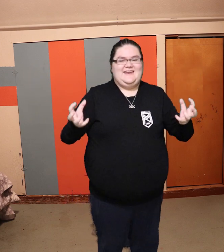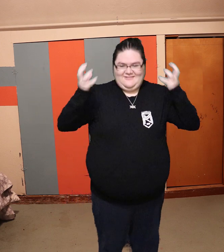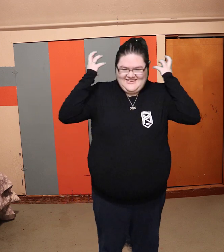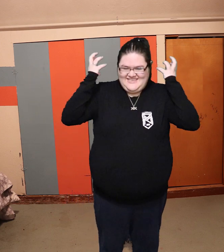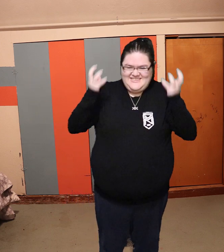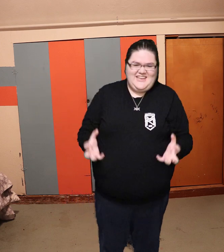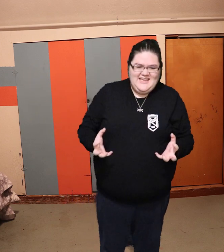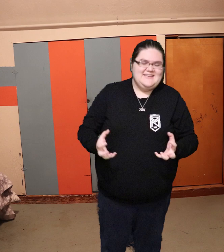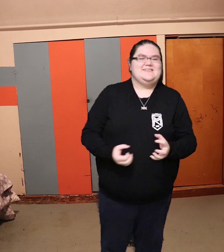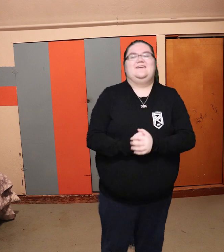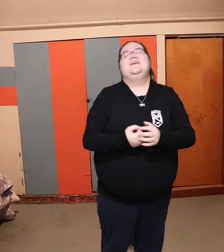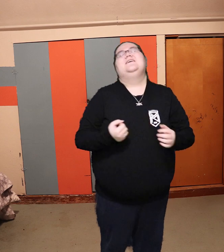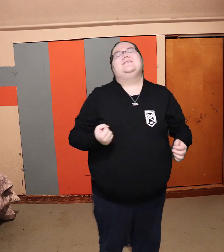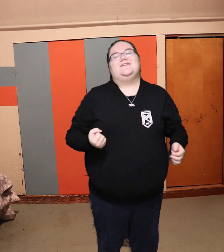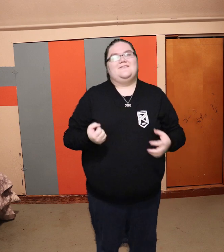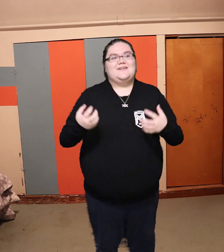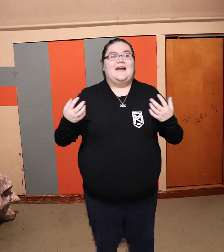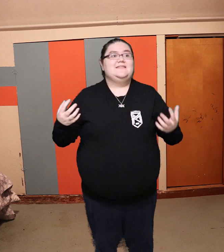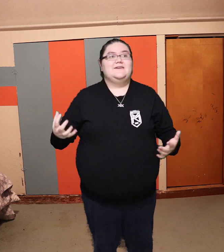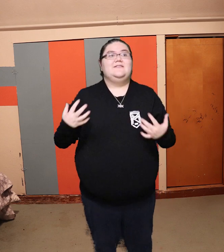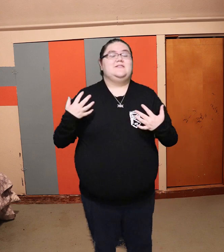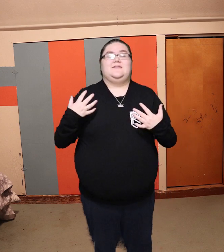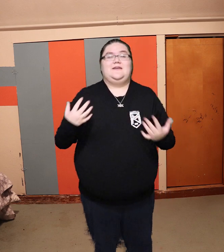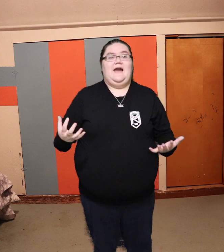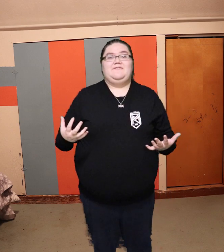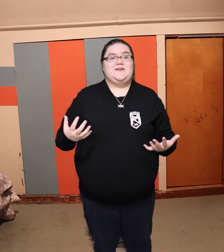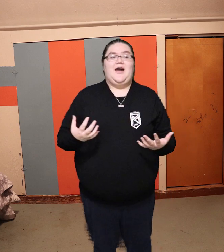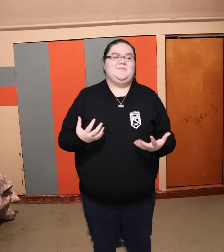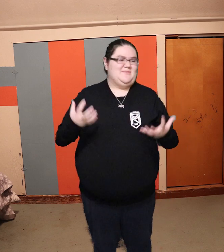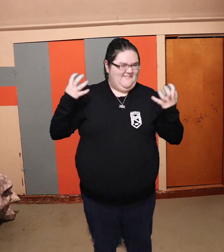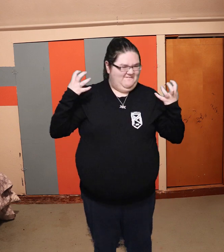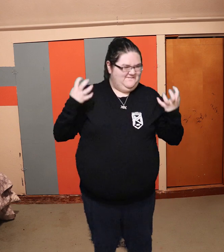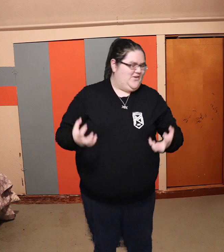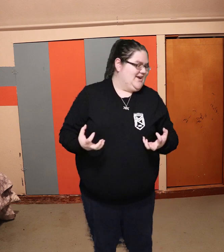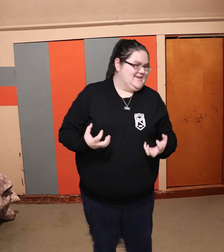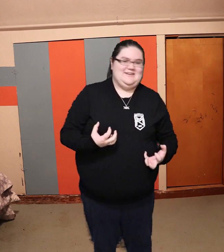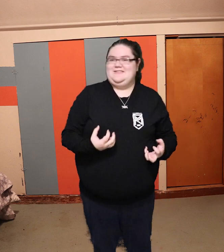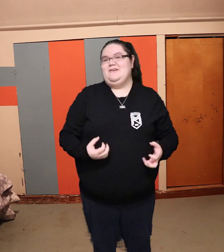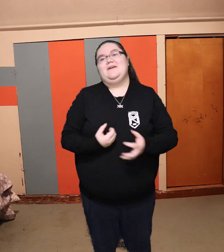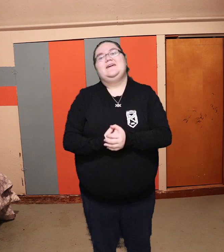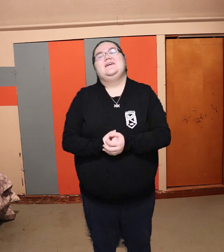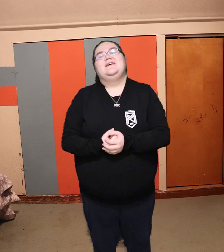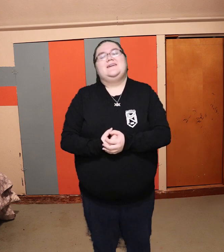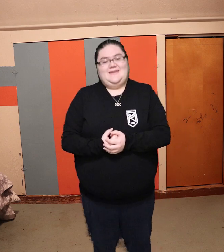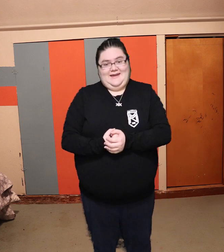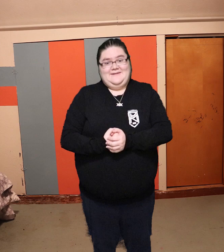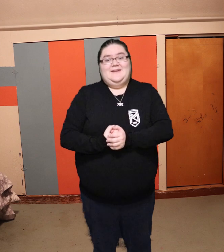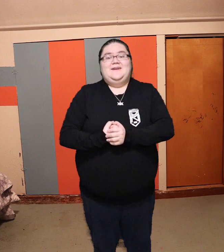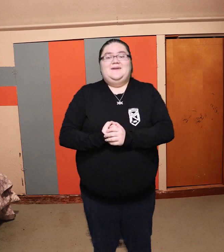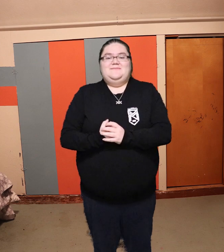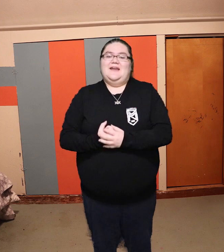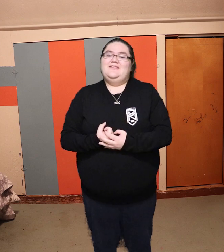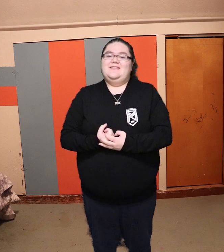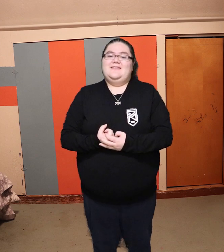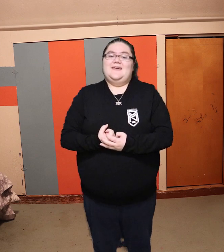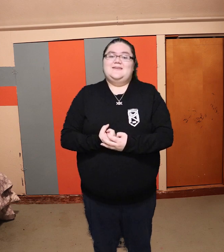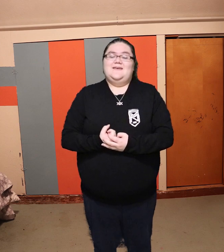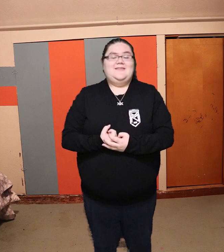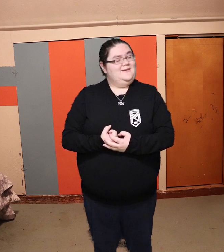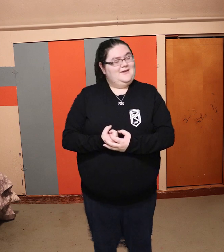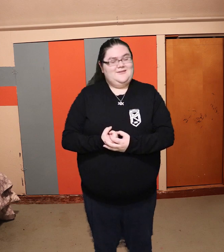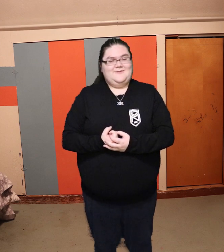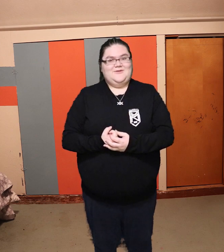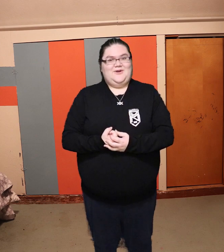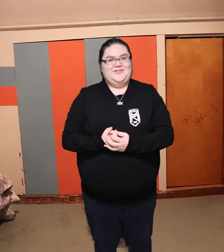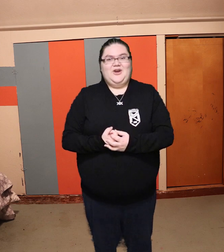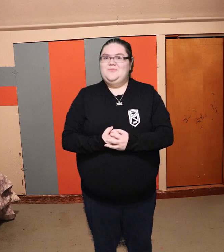was editing. I was like, dang it. Because I was like, I literally just didn't have the time. And I'm like, frick. So, yeah. But other than that,